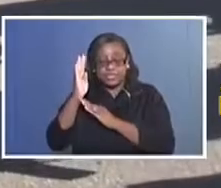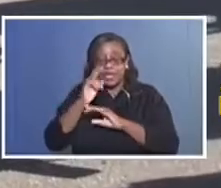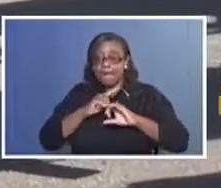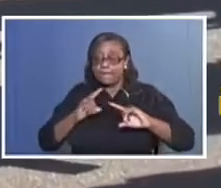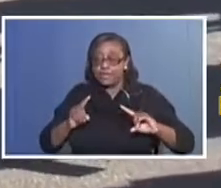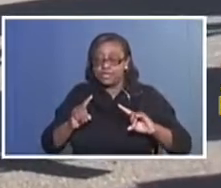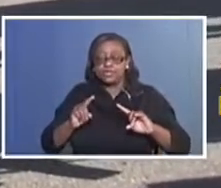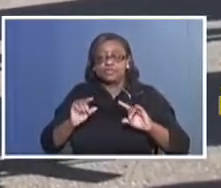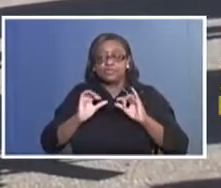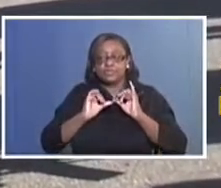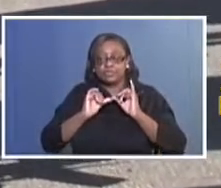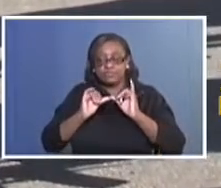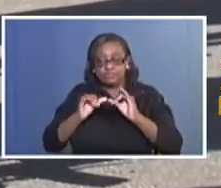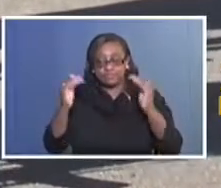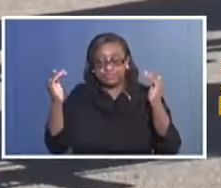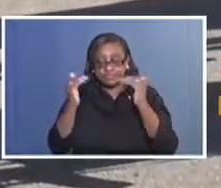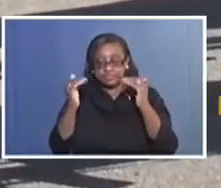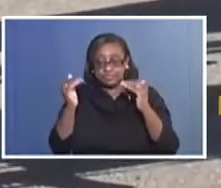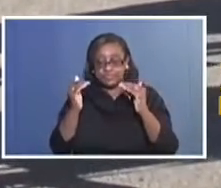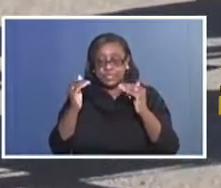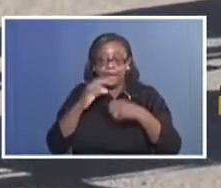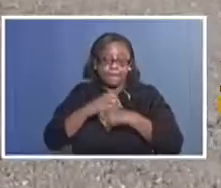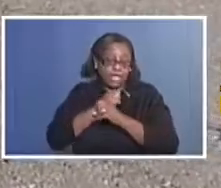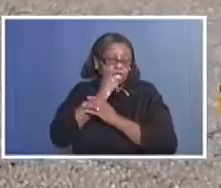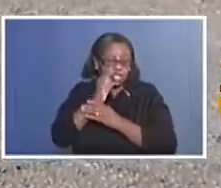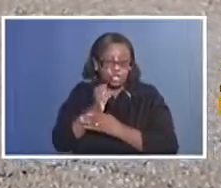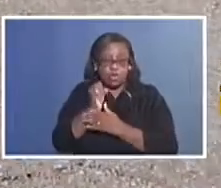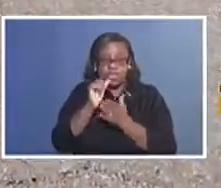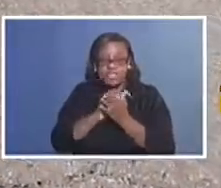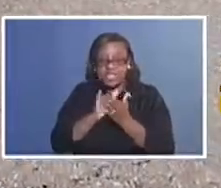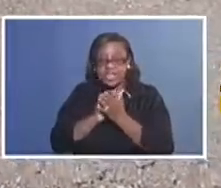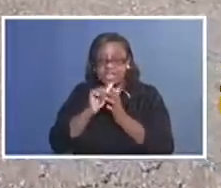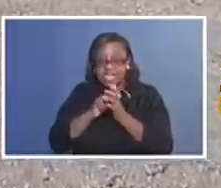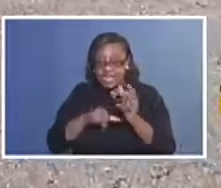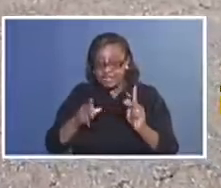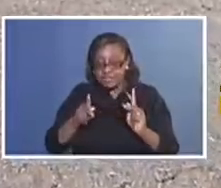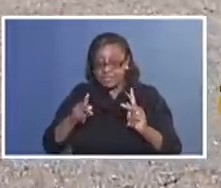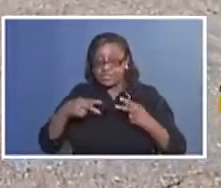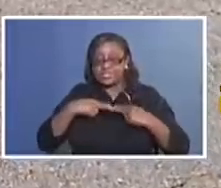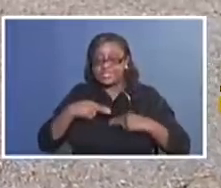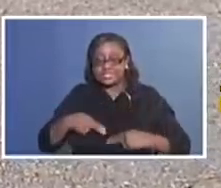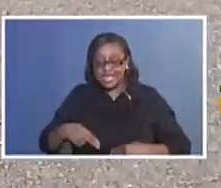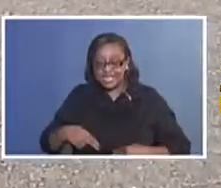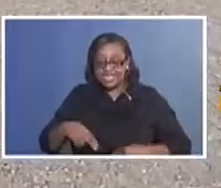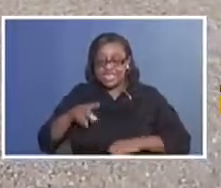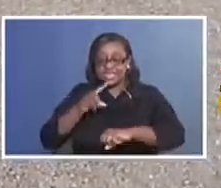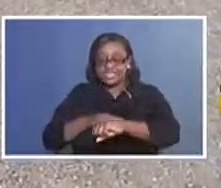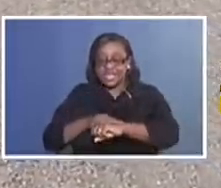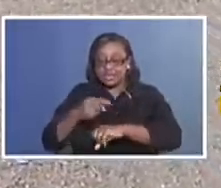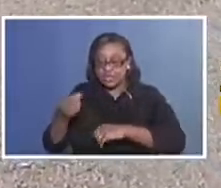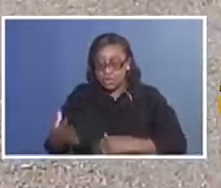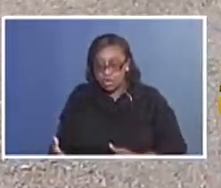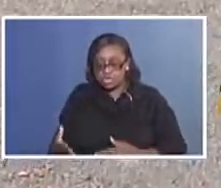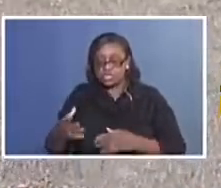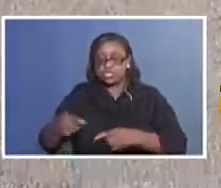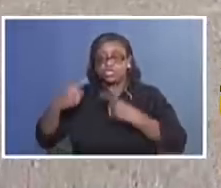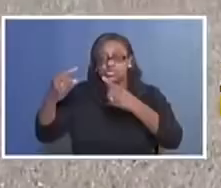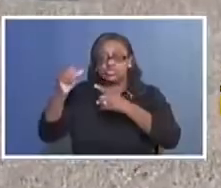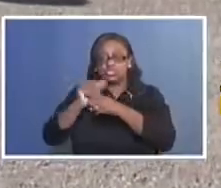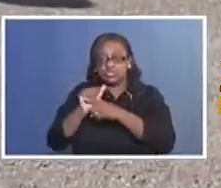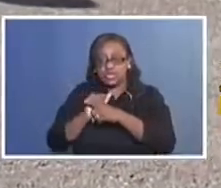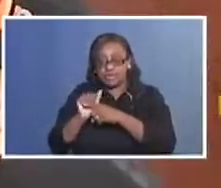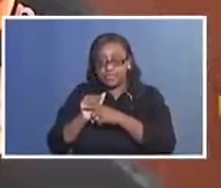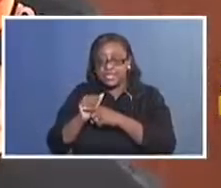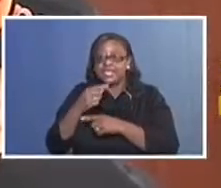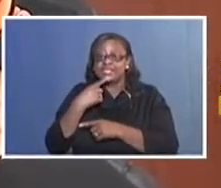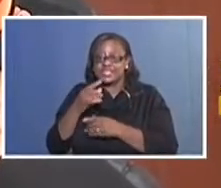of continuity while ensuring the health and safety of recruits, as COVID-19 infections also lead to time lost during training. Training is in